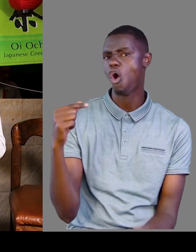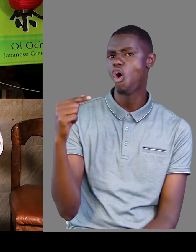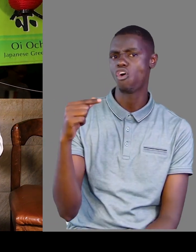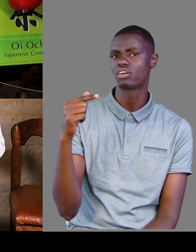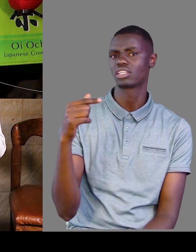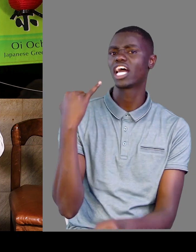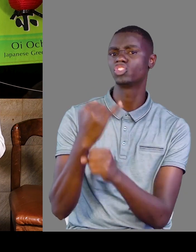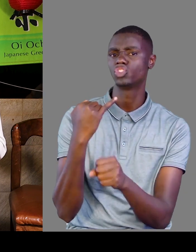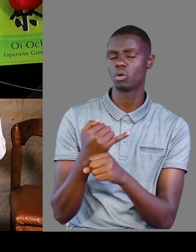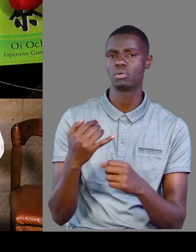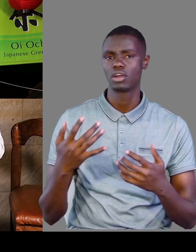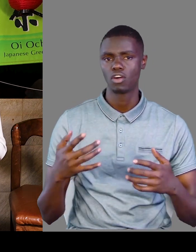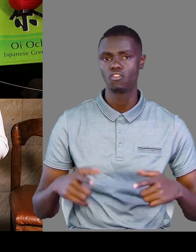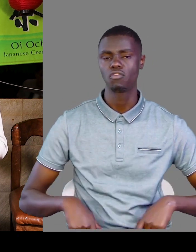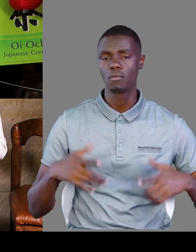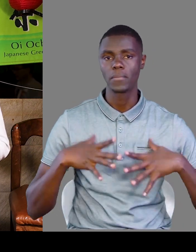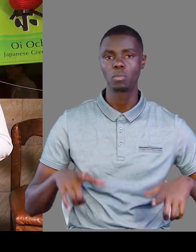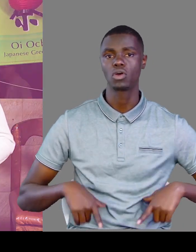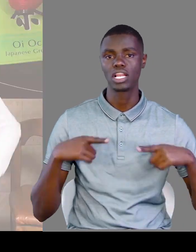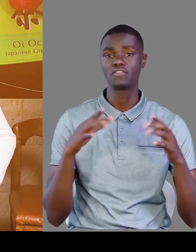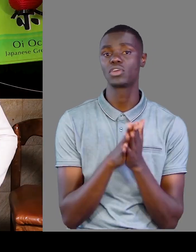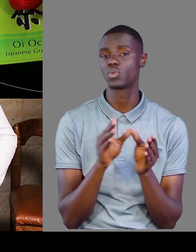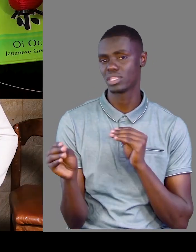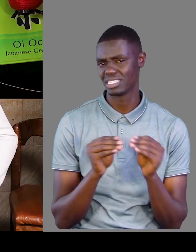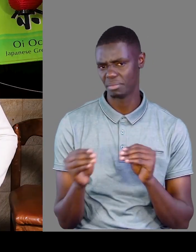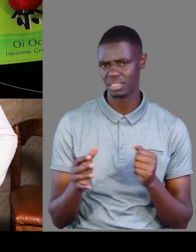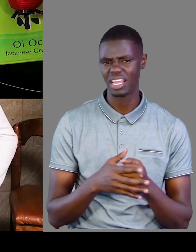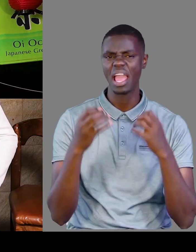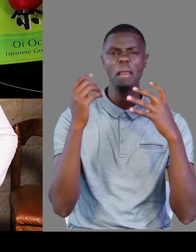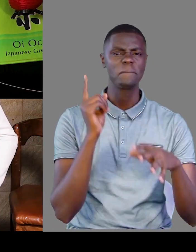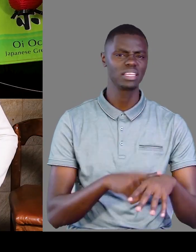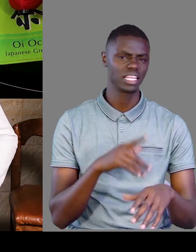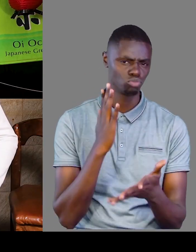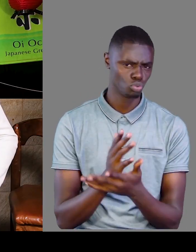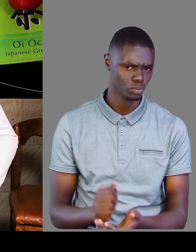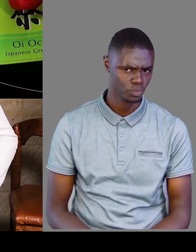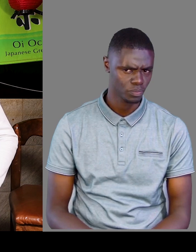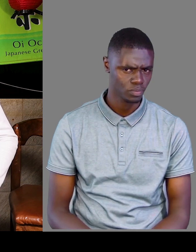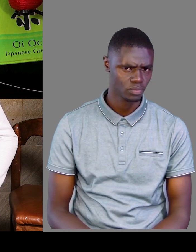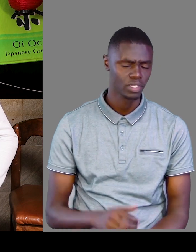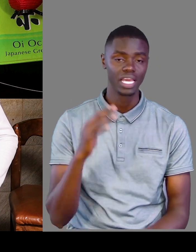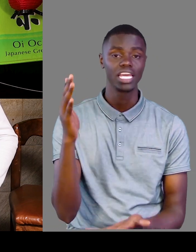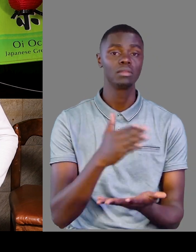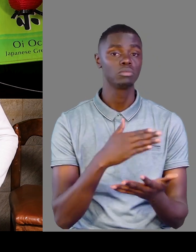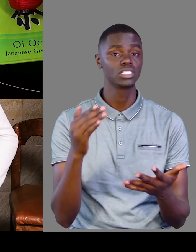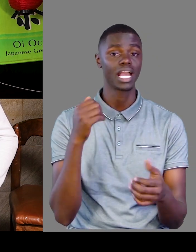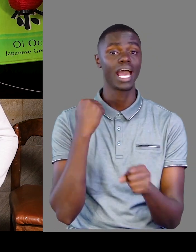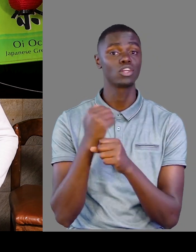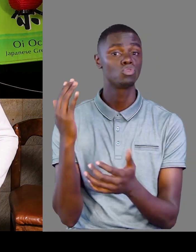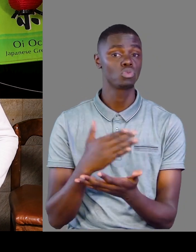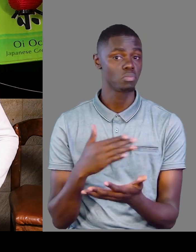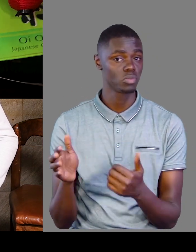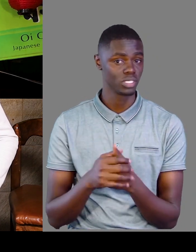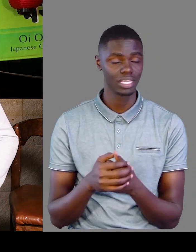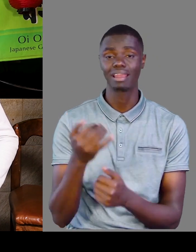labda ya person to living with disability? Yeah, ni mara mingi sana cause actually my music, I do